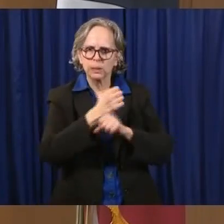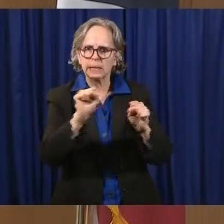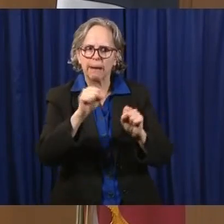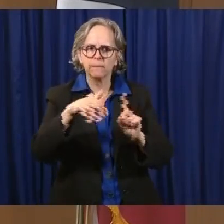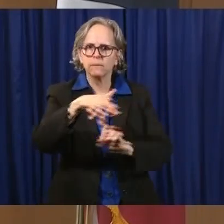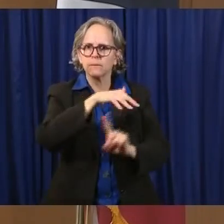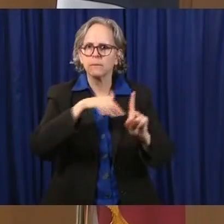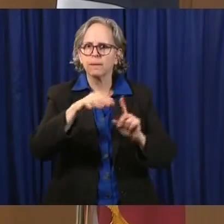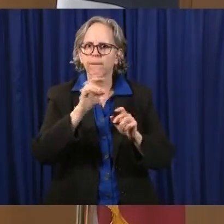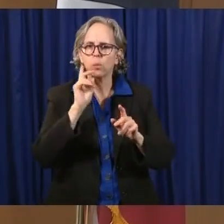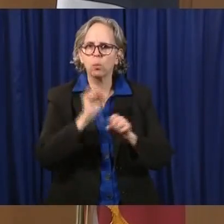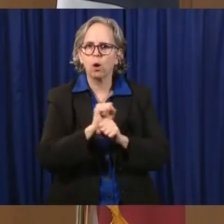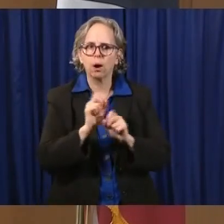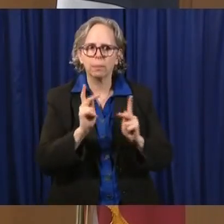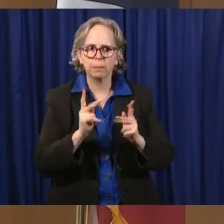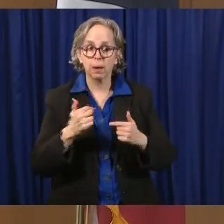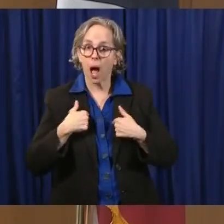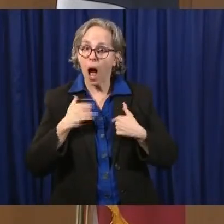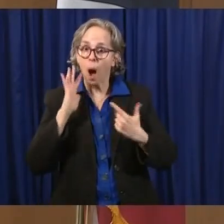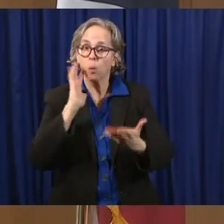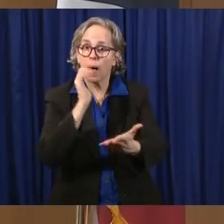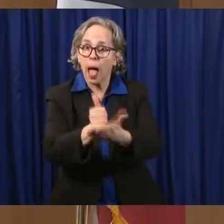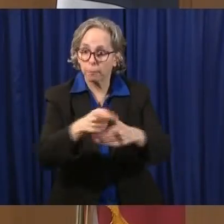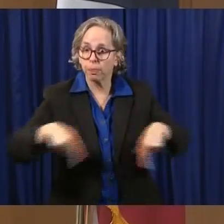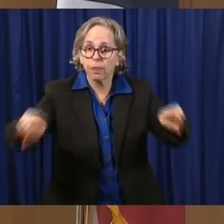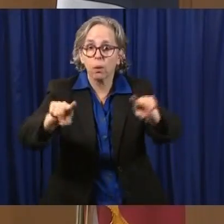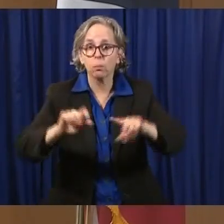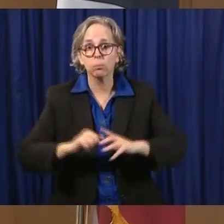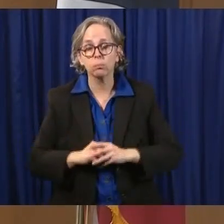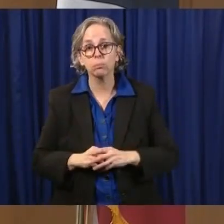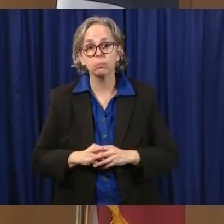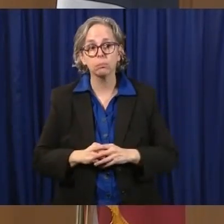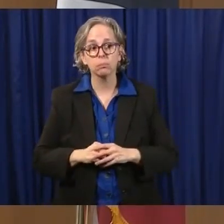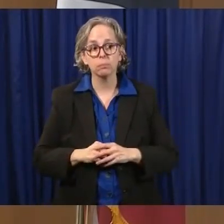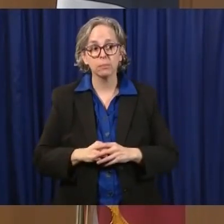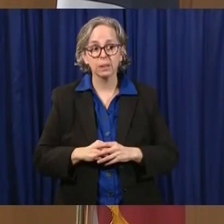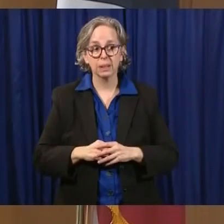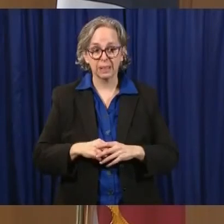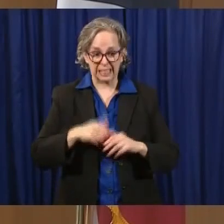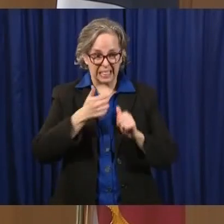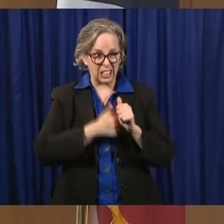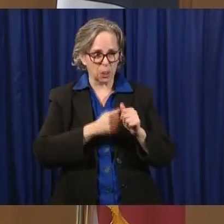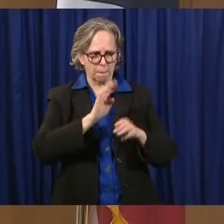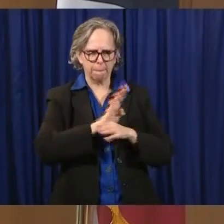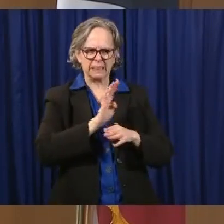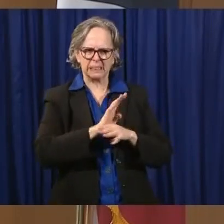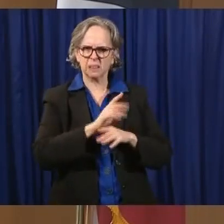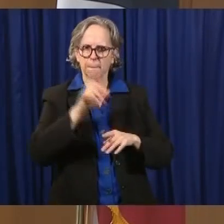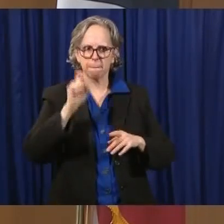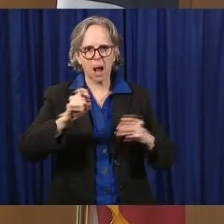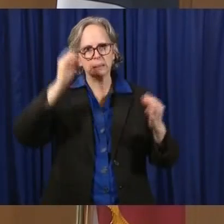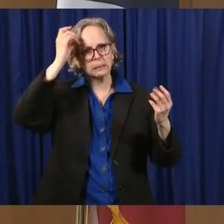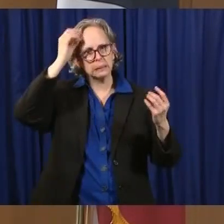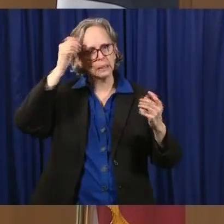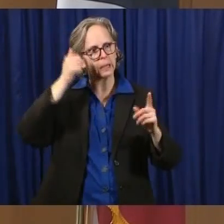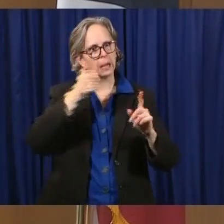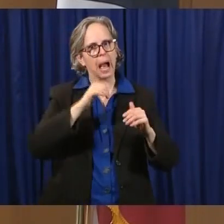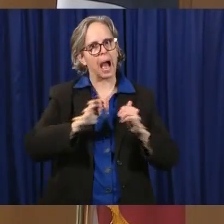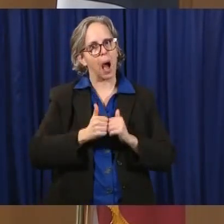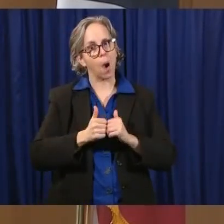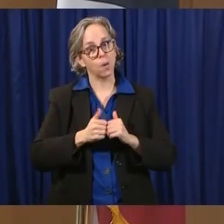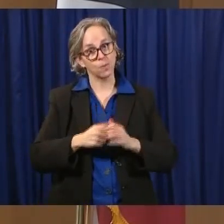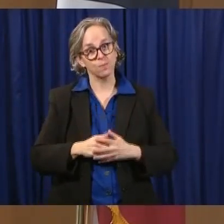do that make it safer for your employees. Because the truth is, if employees don't feel